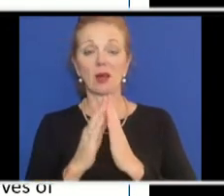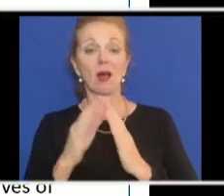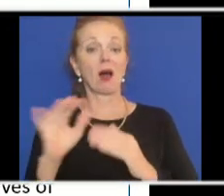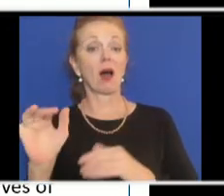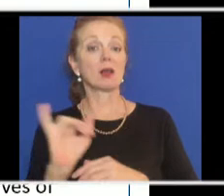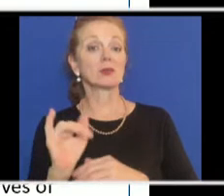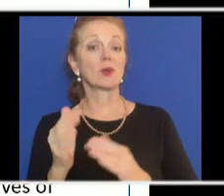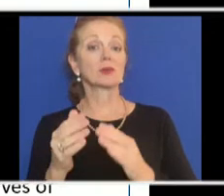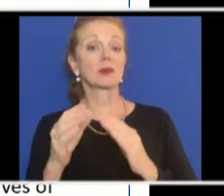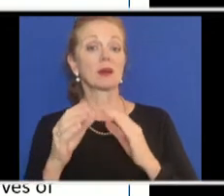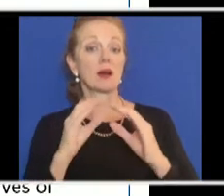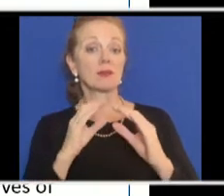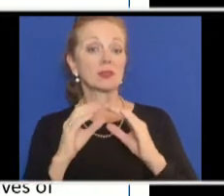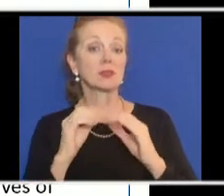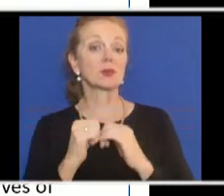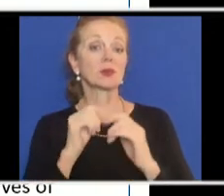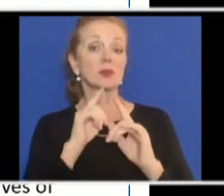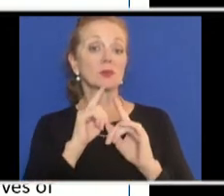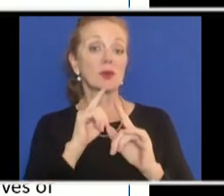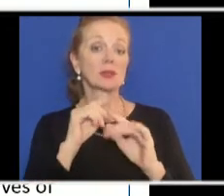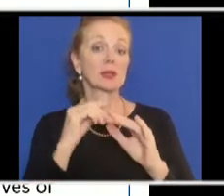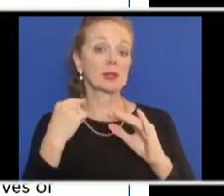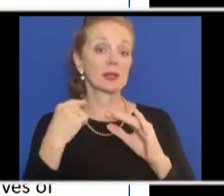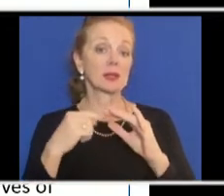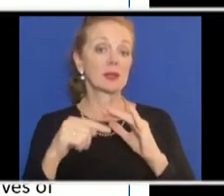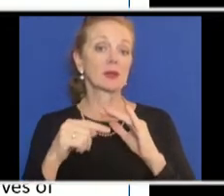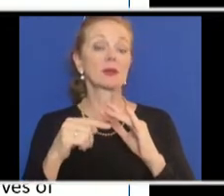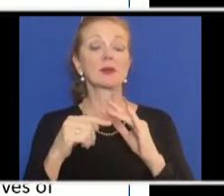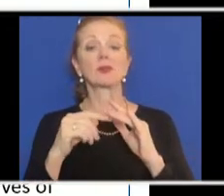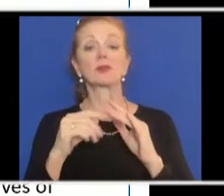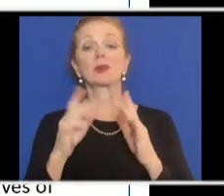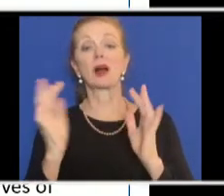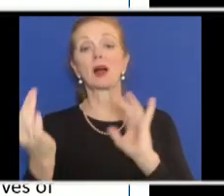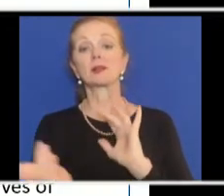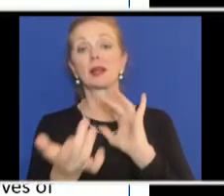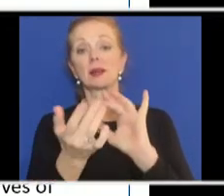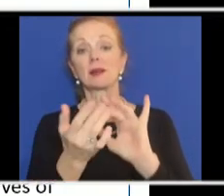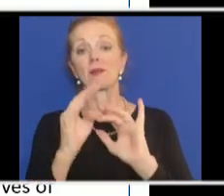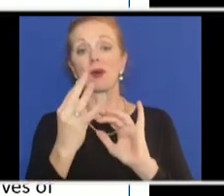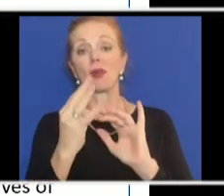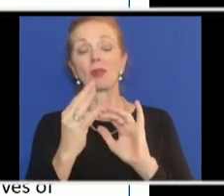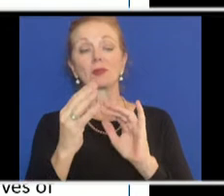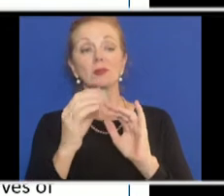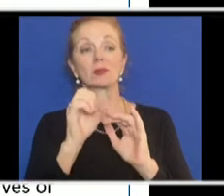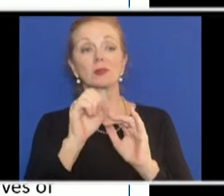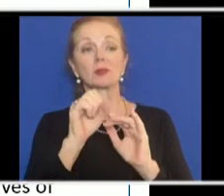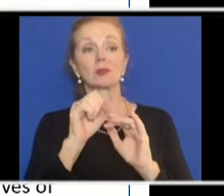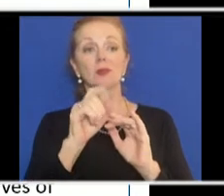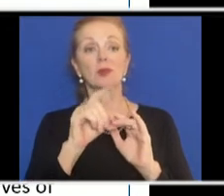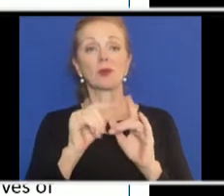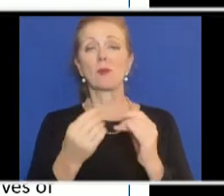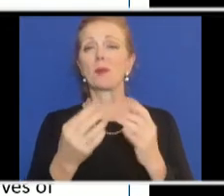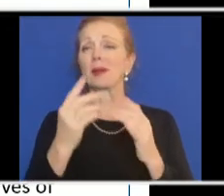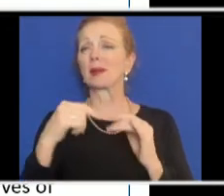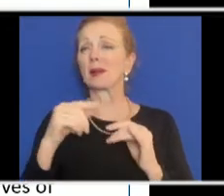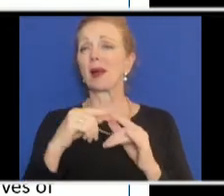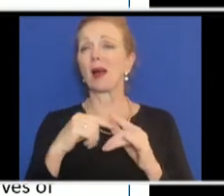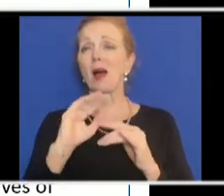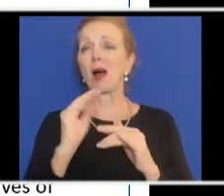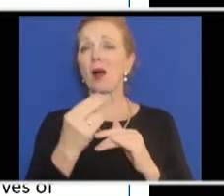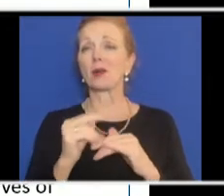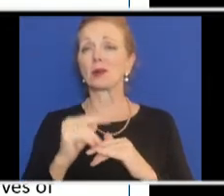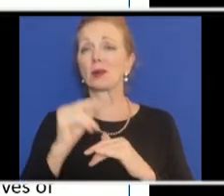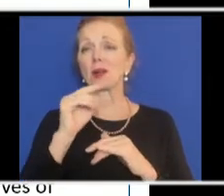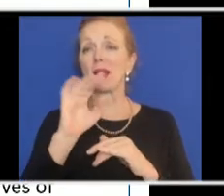with or responded to emails or have reached out to Fourth Ward Square Condos which are the Condominiums to our up north along